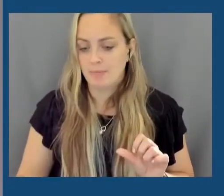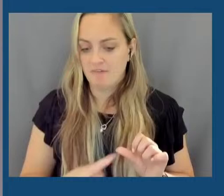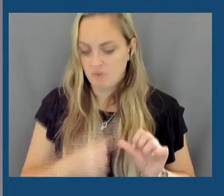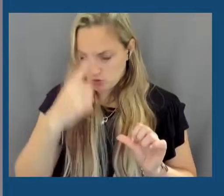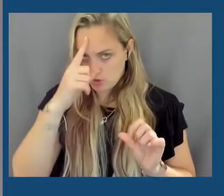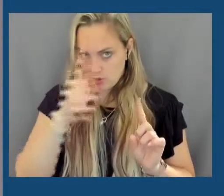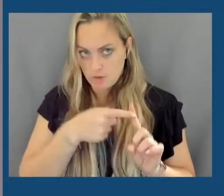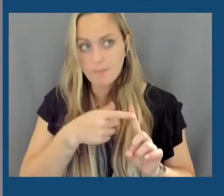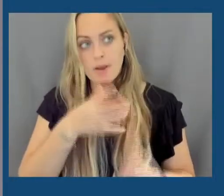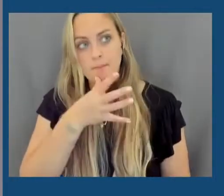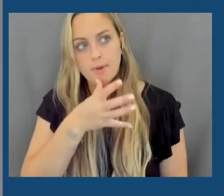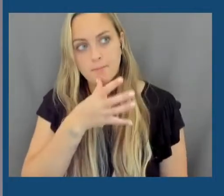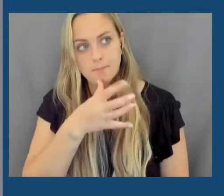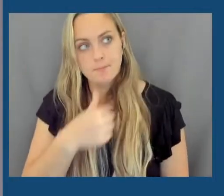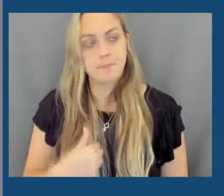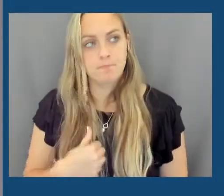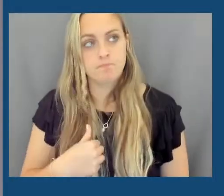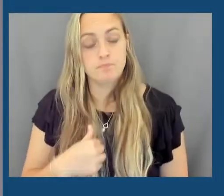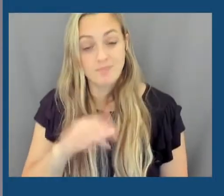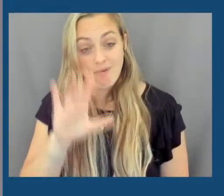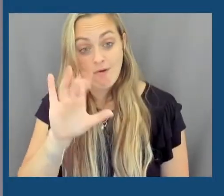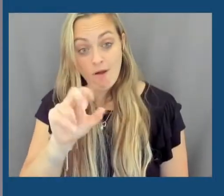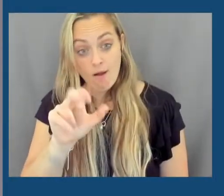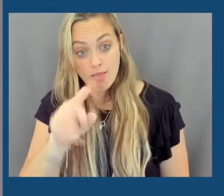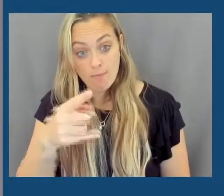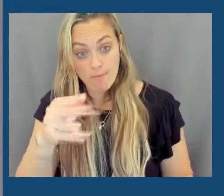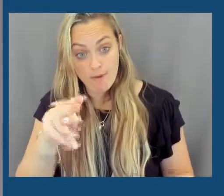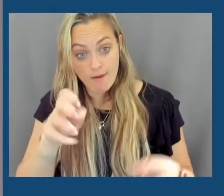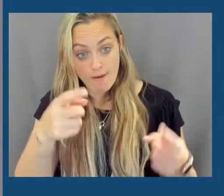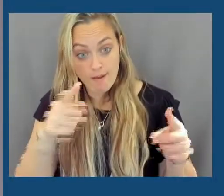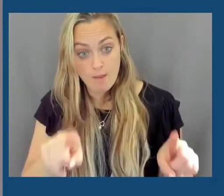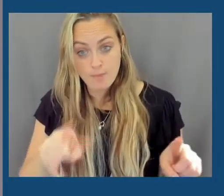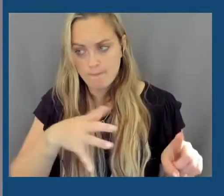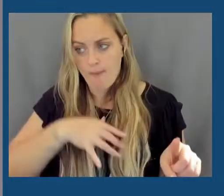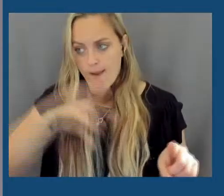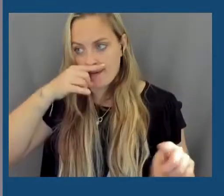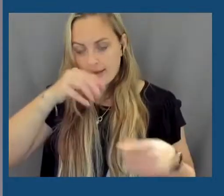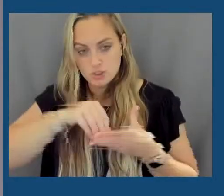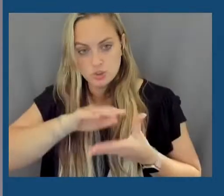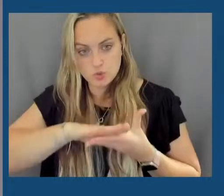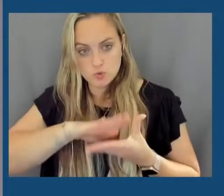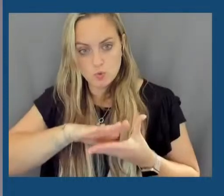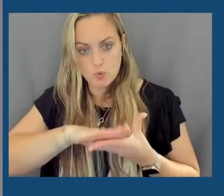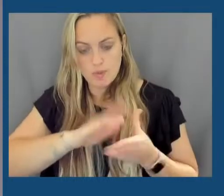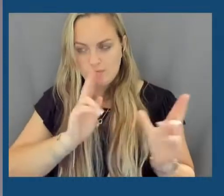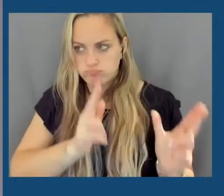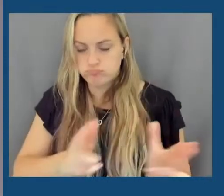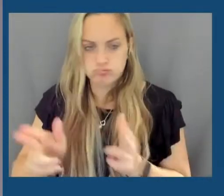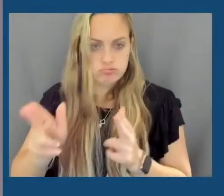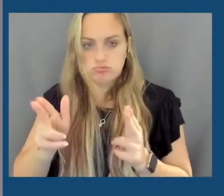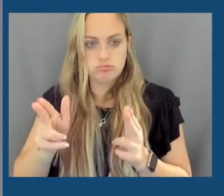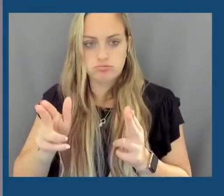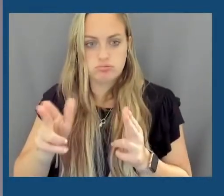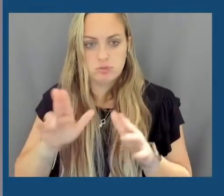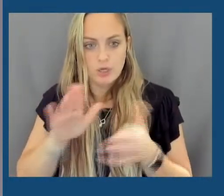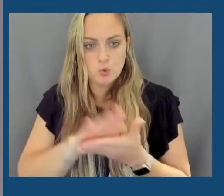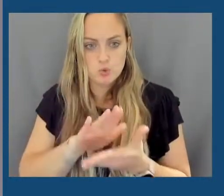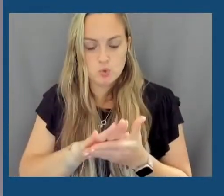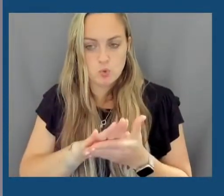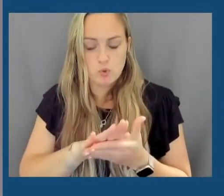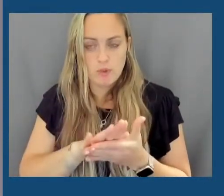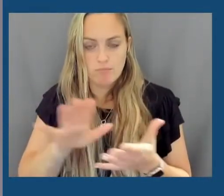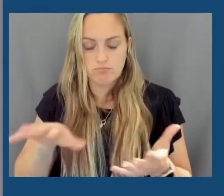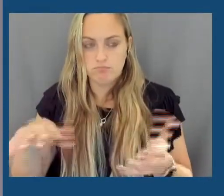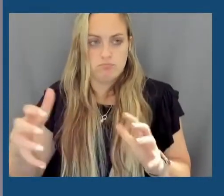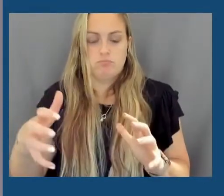when Columbine occurred, the mass shooting in a school that shook us to our core. My thought was we need to be